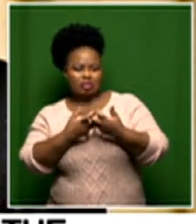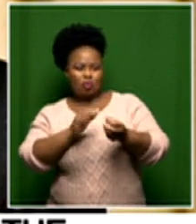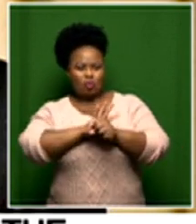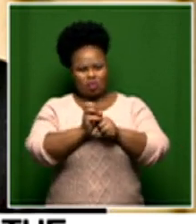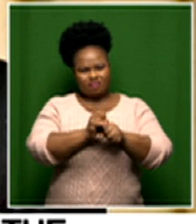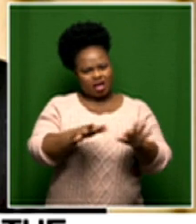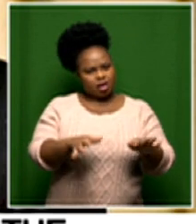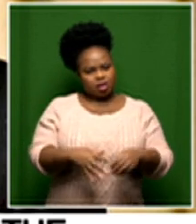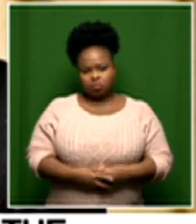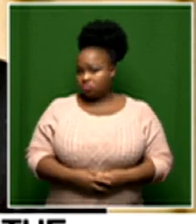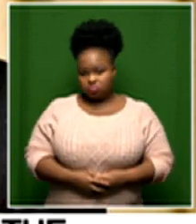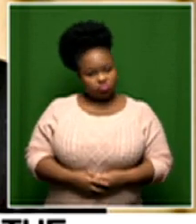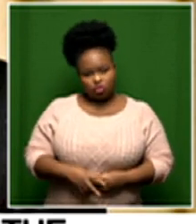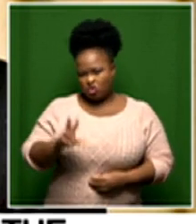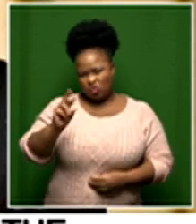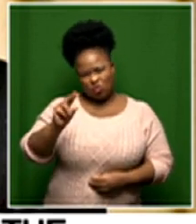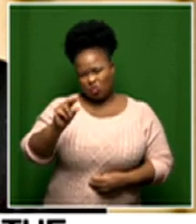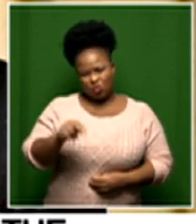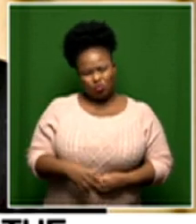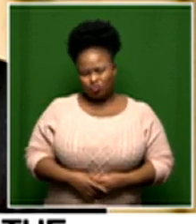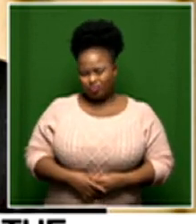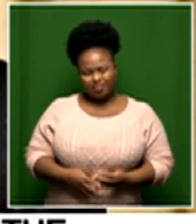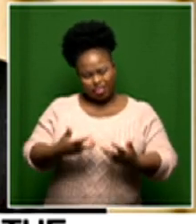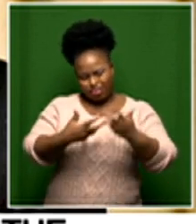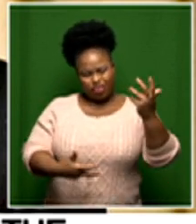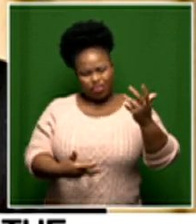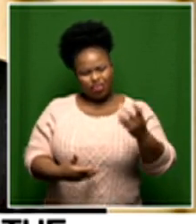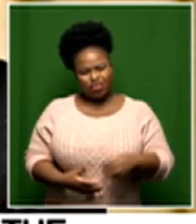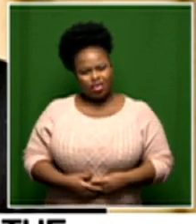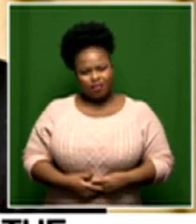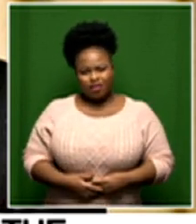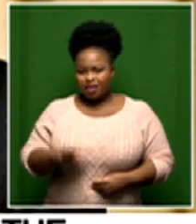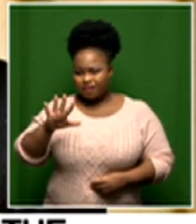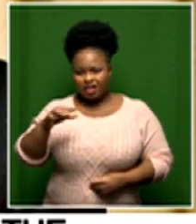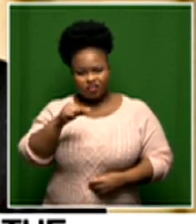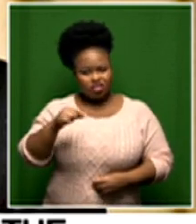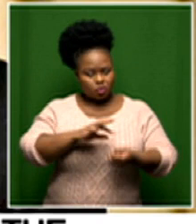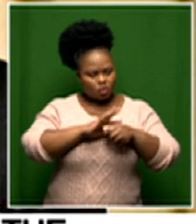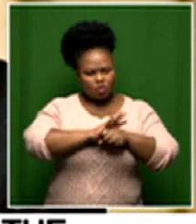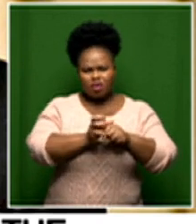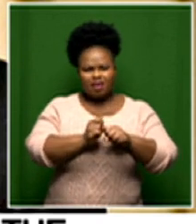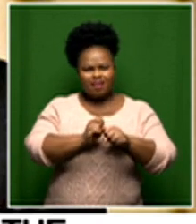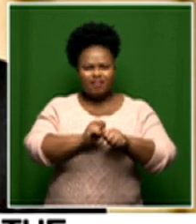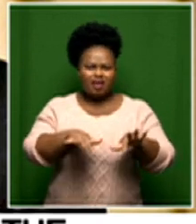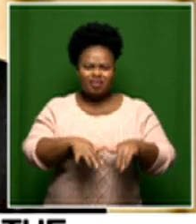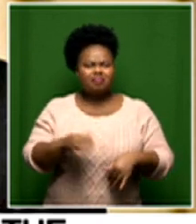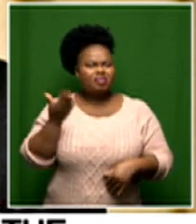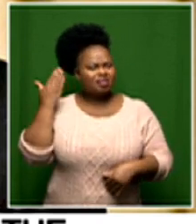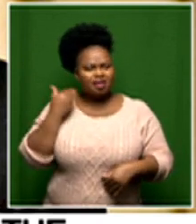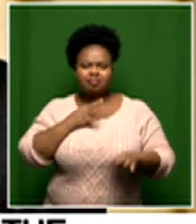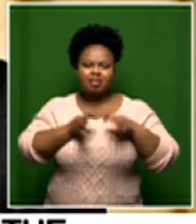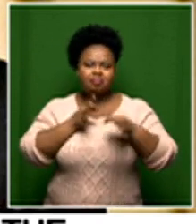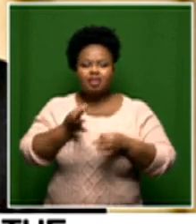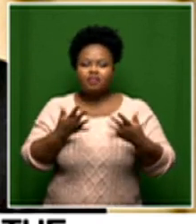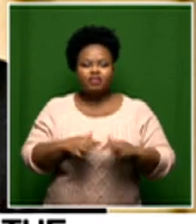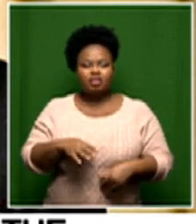COVID-19, there's no association whatsoever at that level. And we were, as I was explaining last